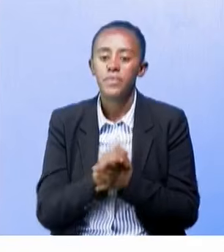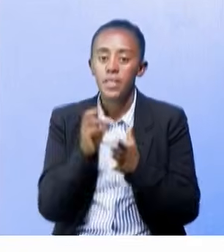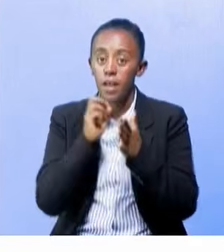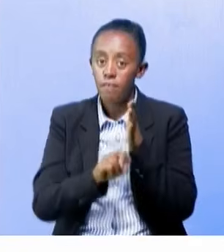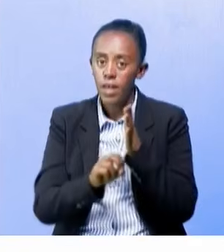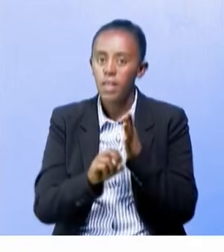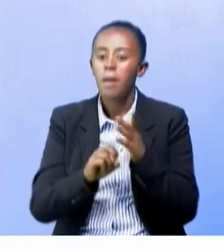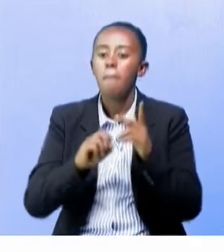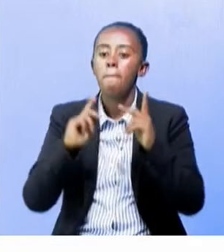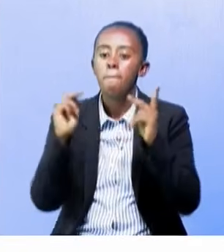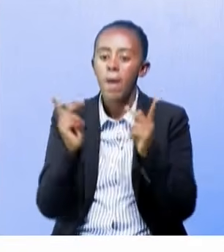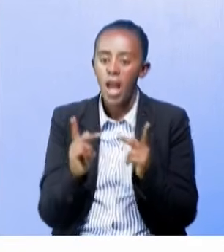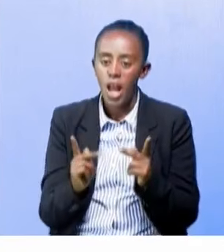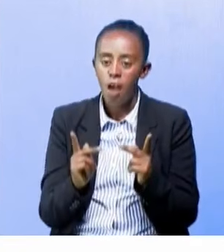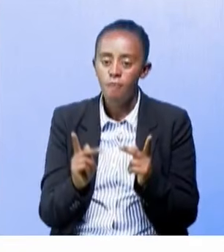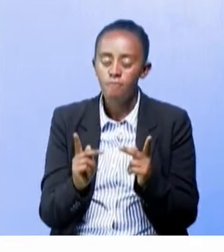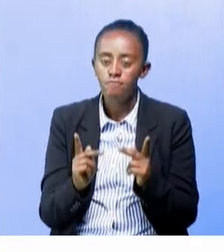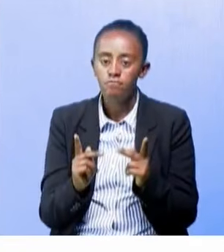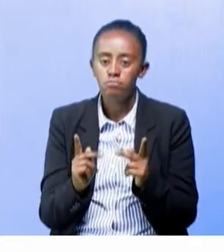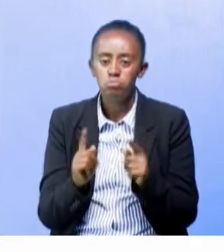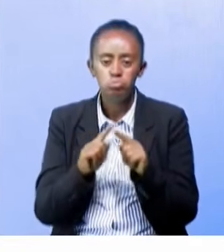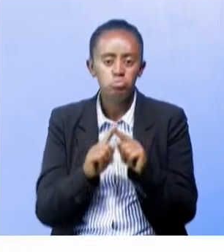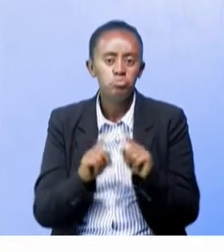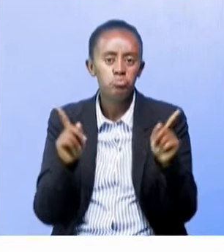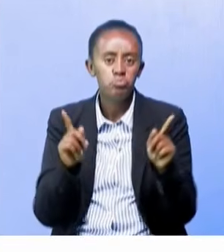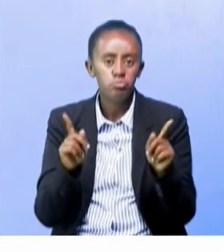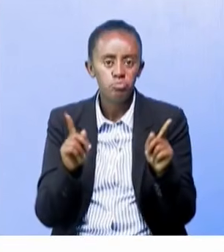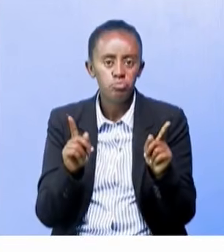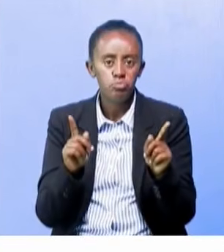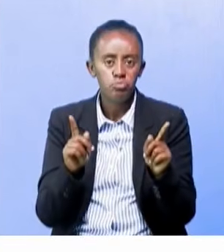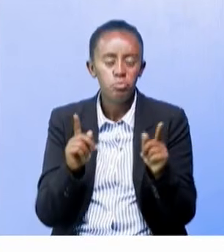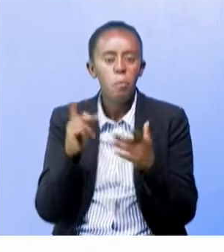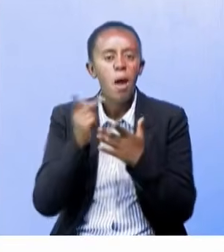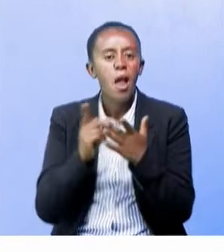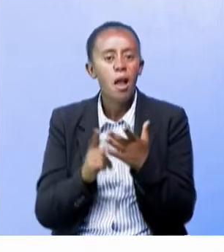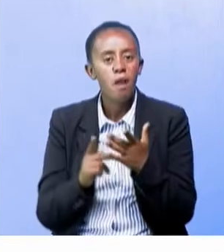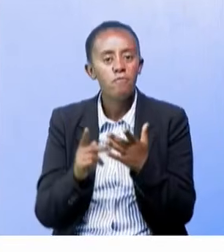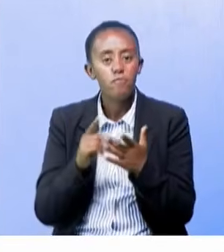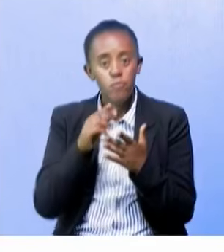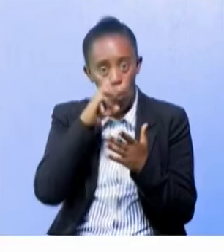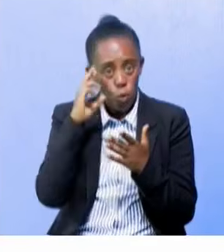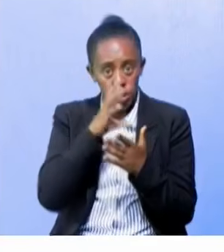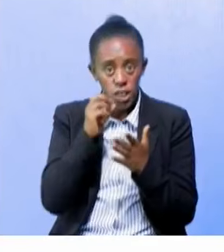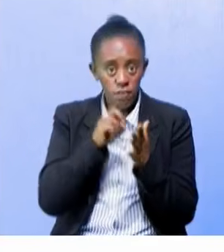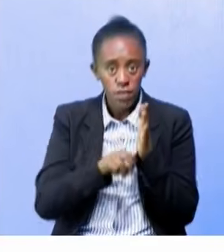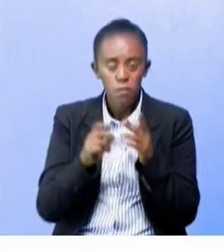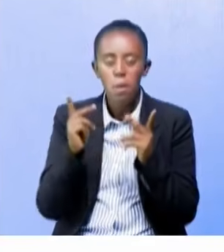effect paragraph. So what makes it different? A cause and effect paragraph.